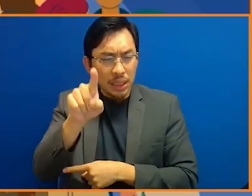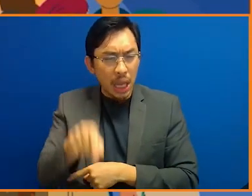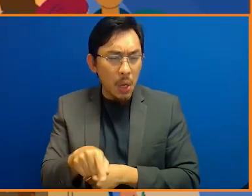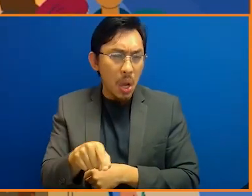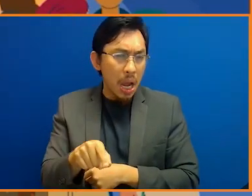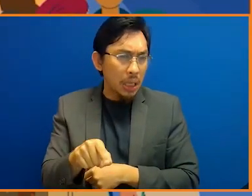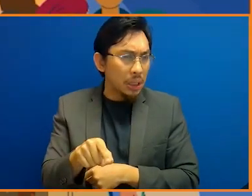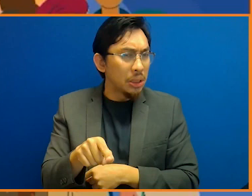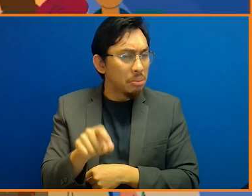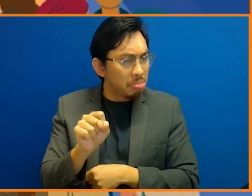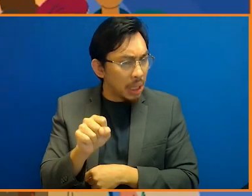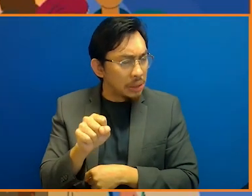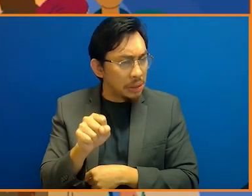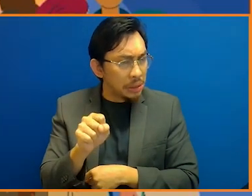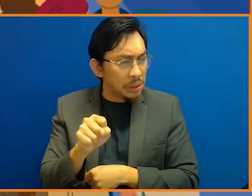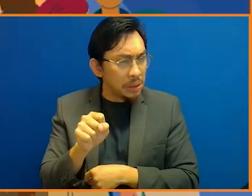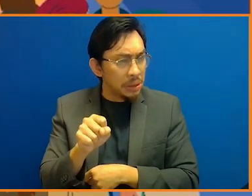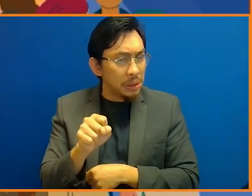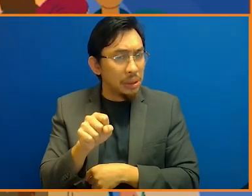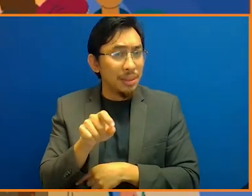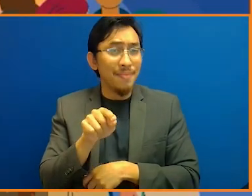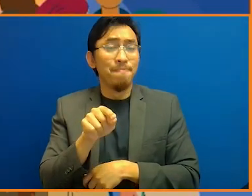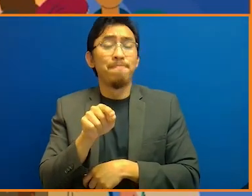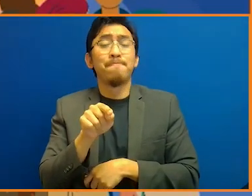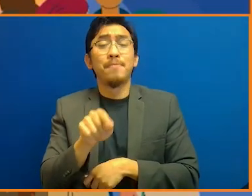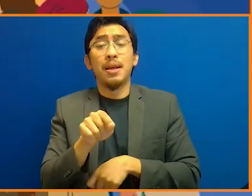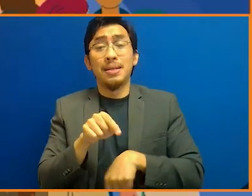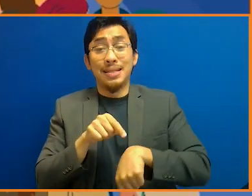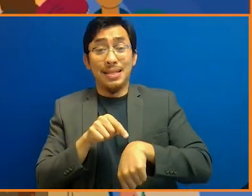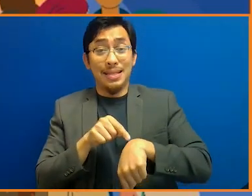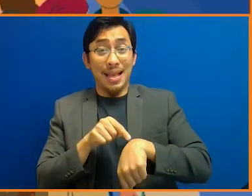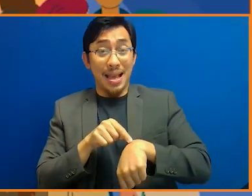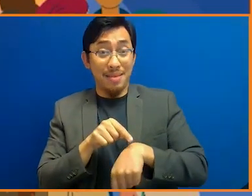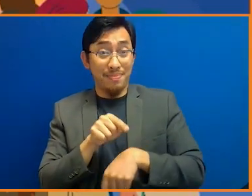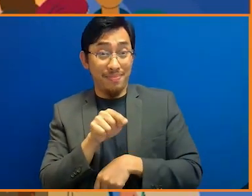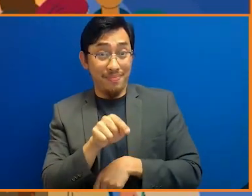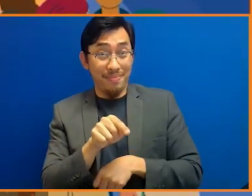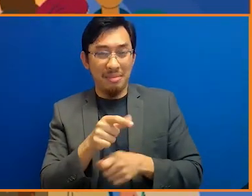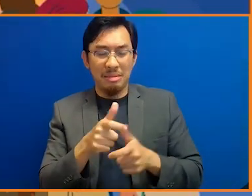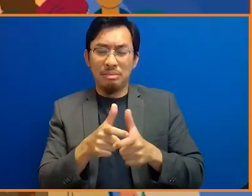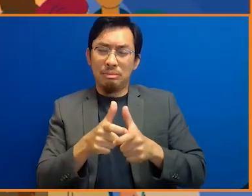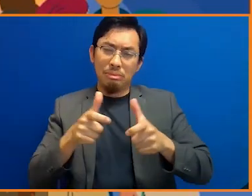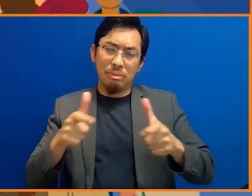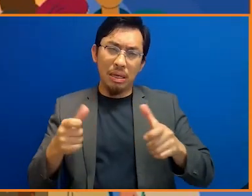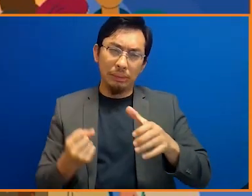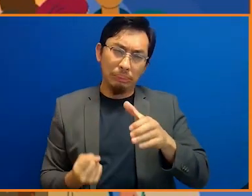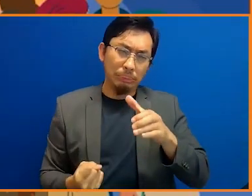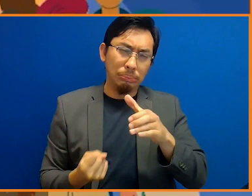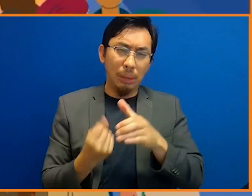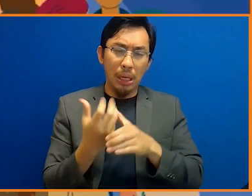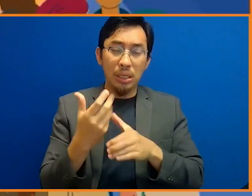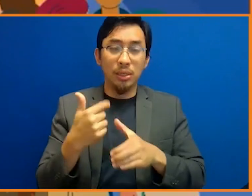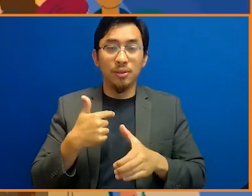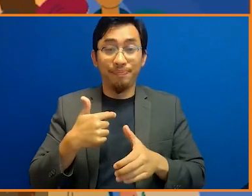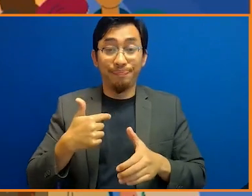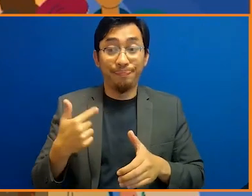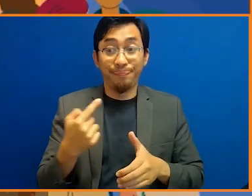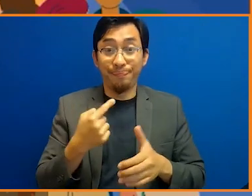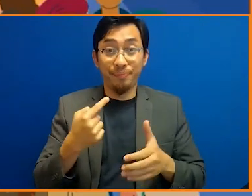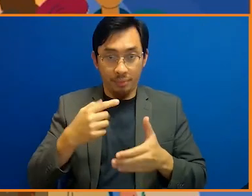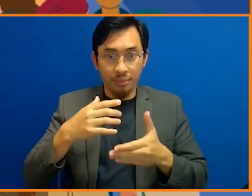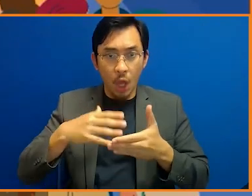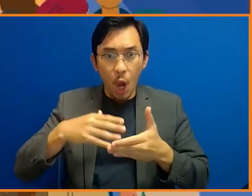on 15 January. At that time, also large eruption,